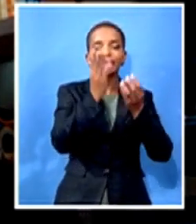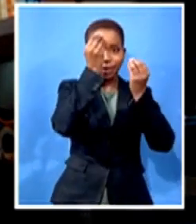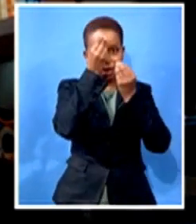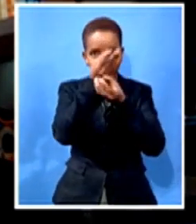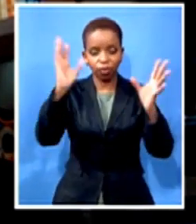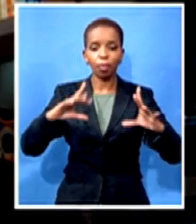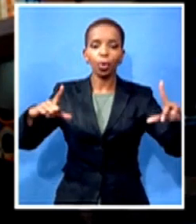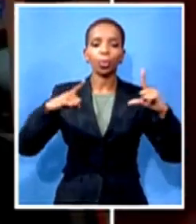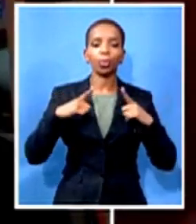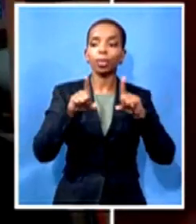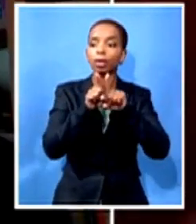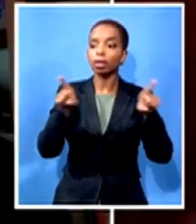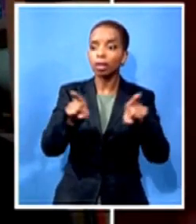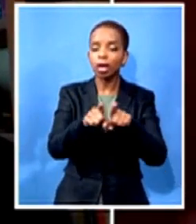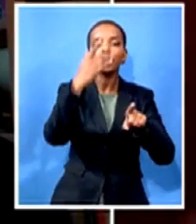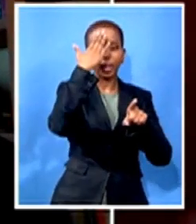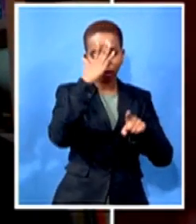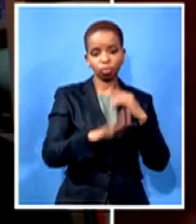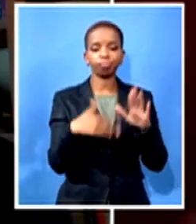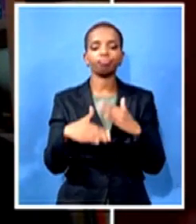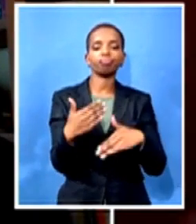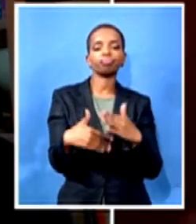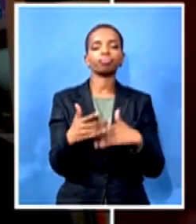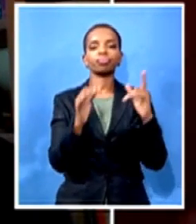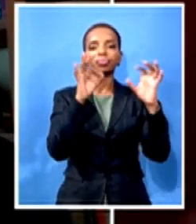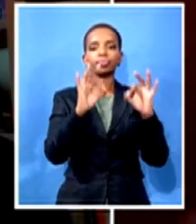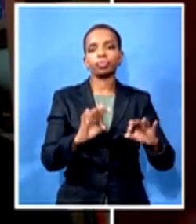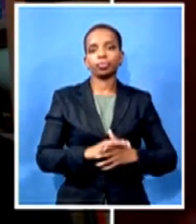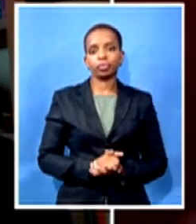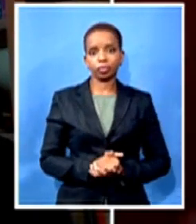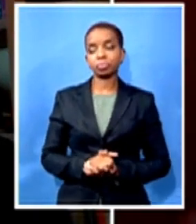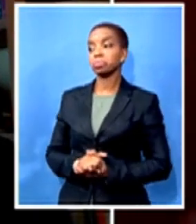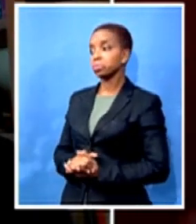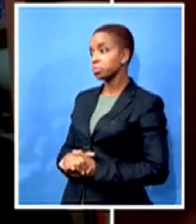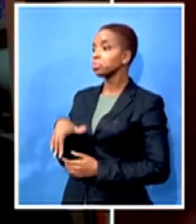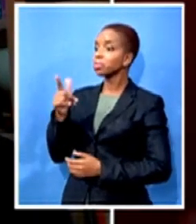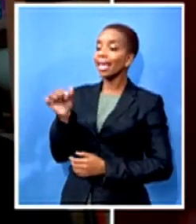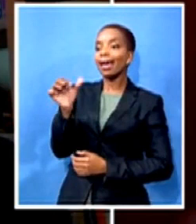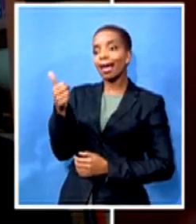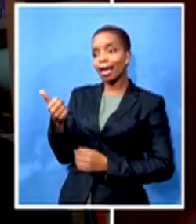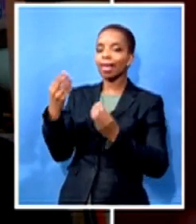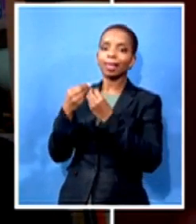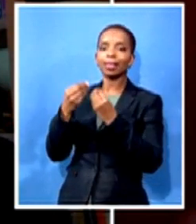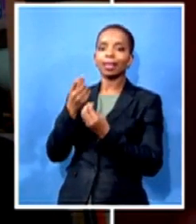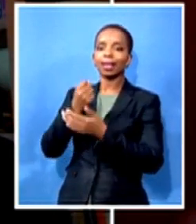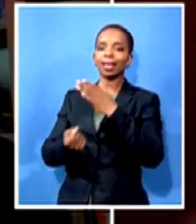better. The other ugly aspect, cyber criminals are out on the prowl. How